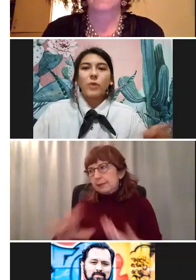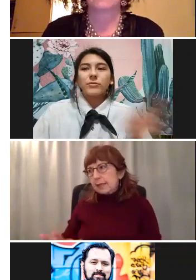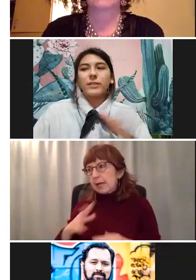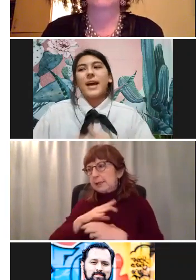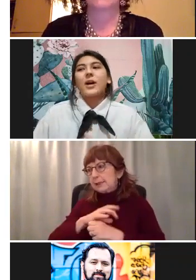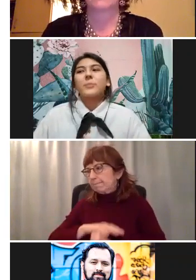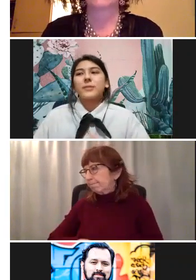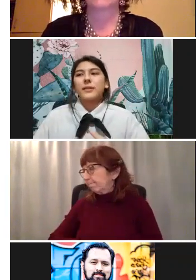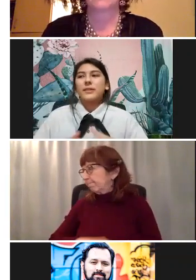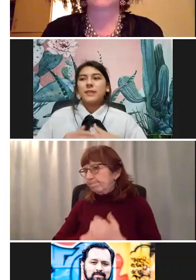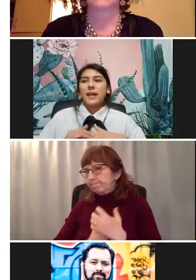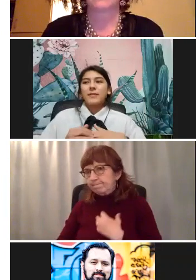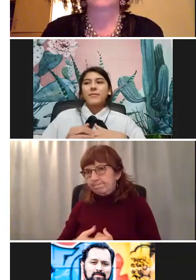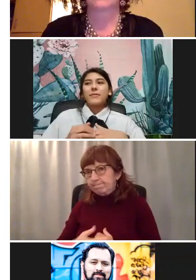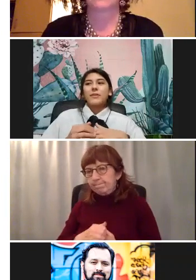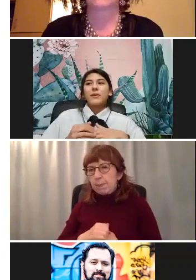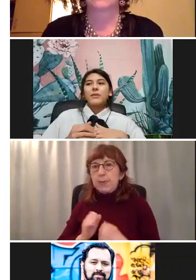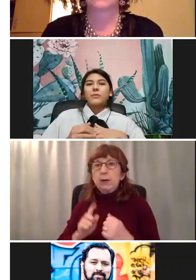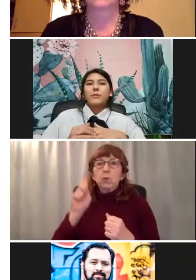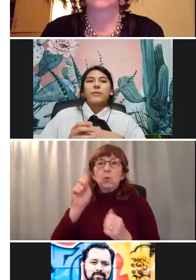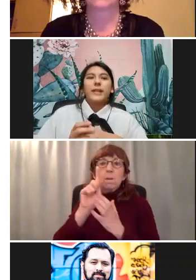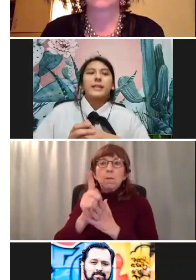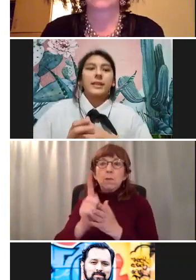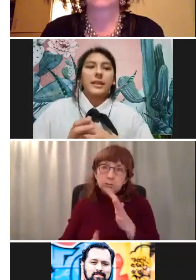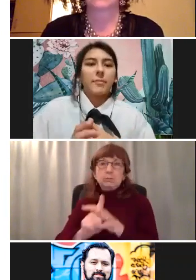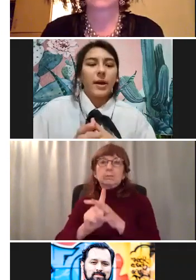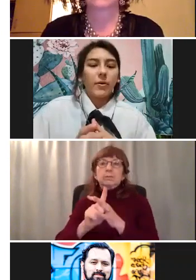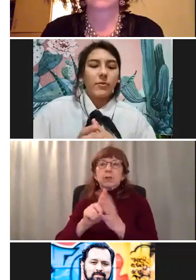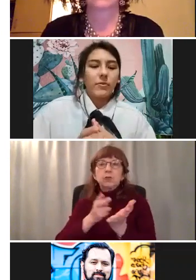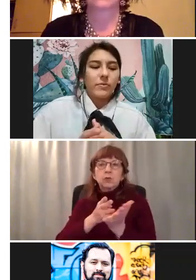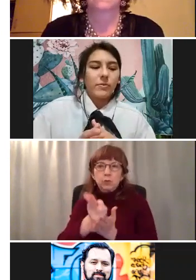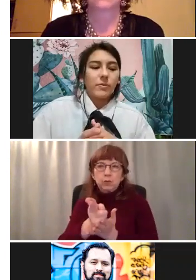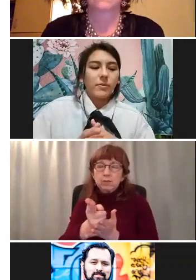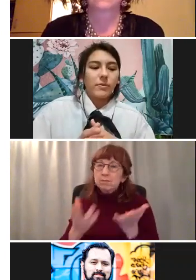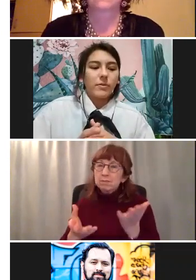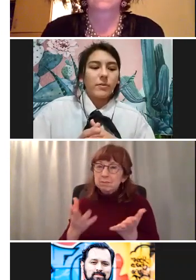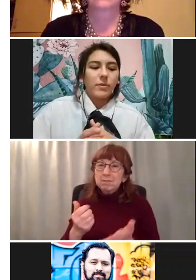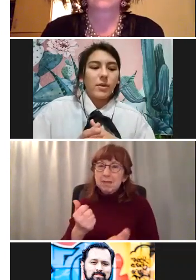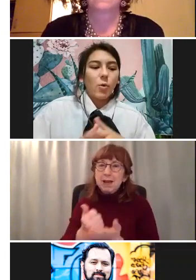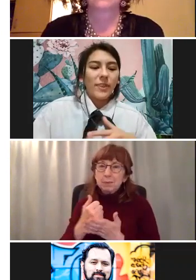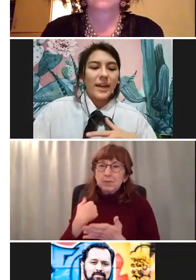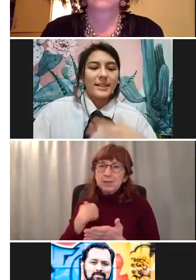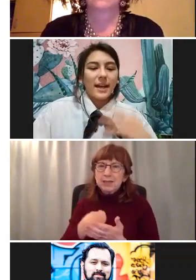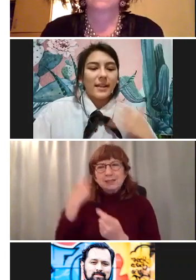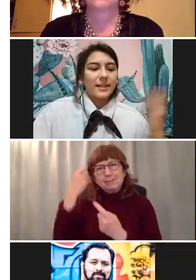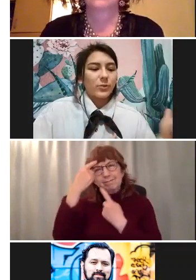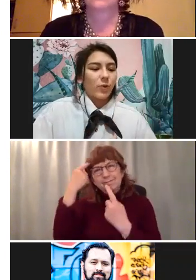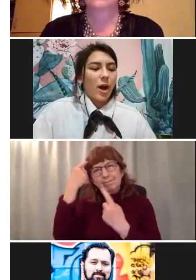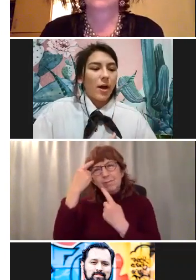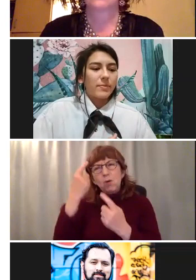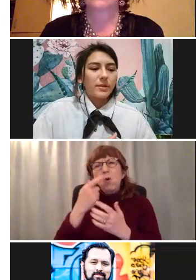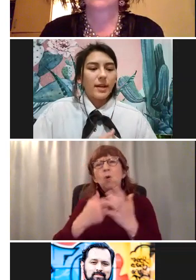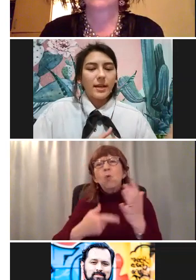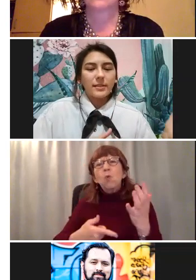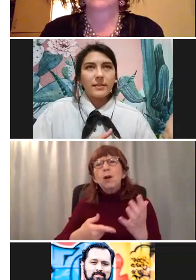And hopefully that helps us kind of reflect and think about what that silence has